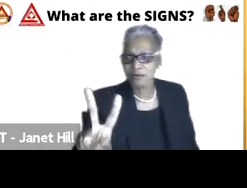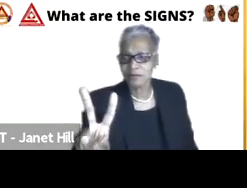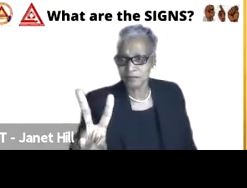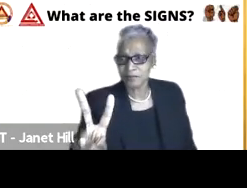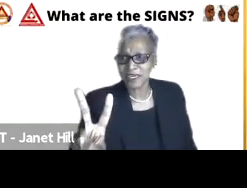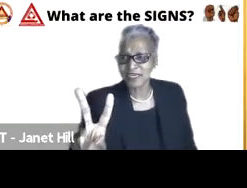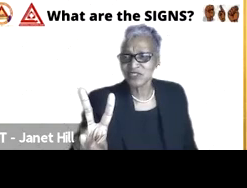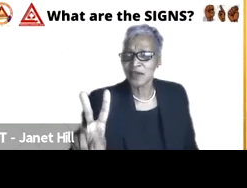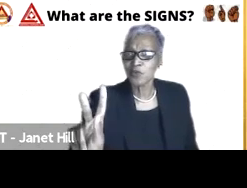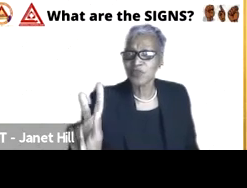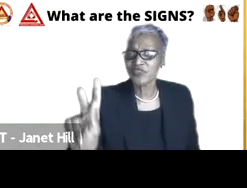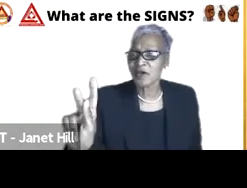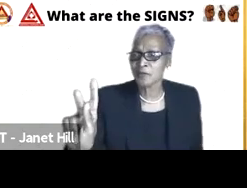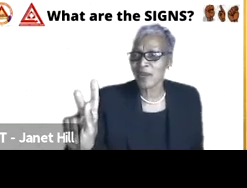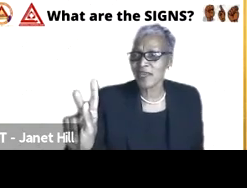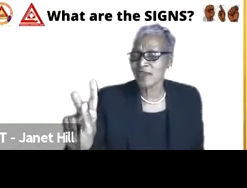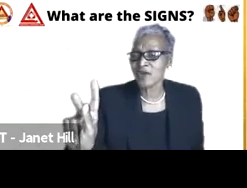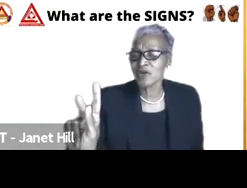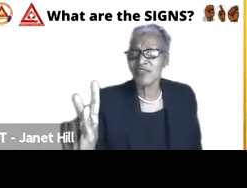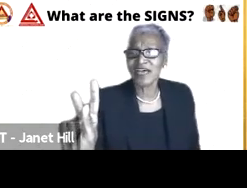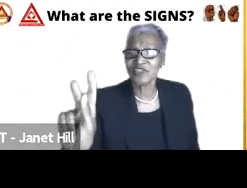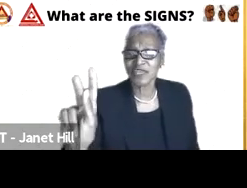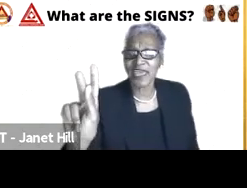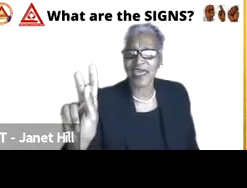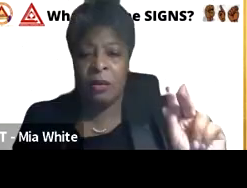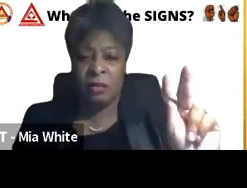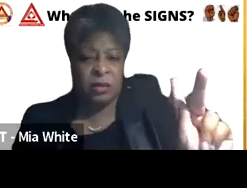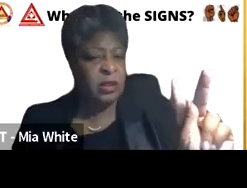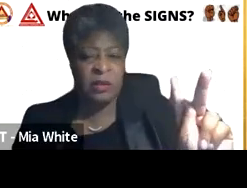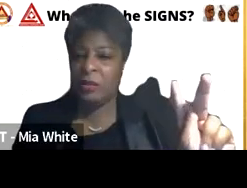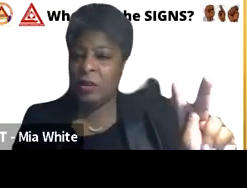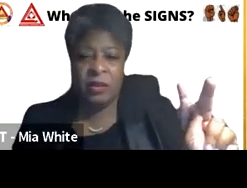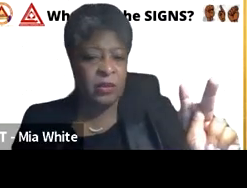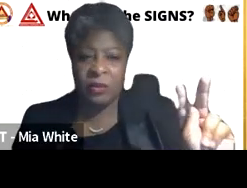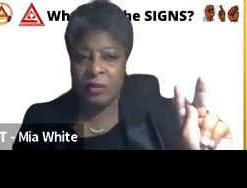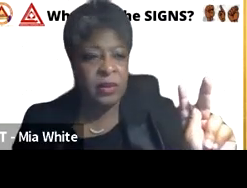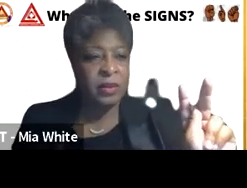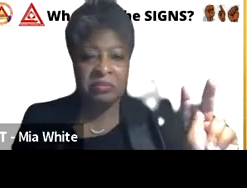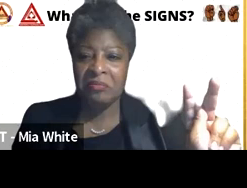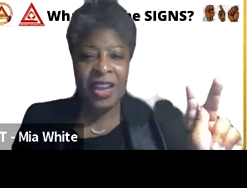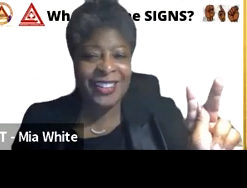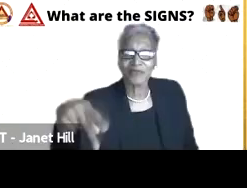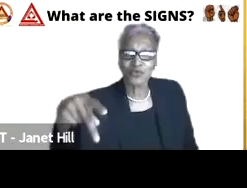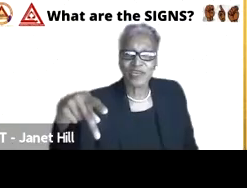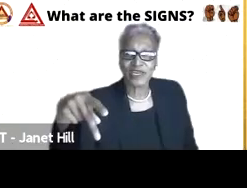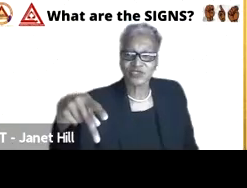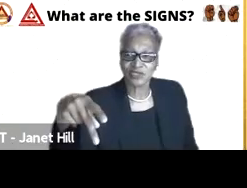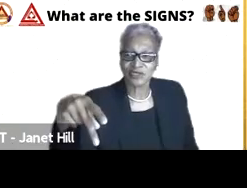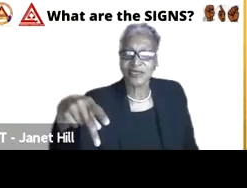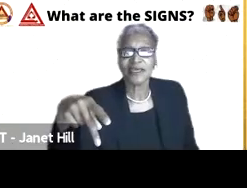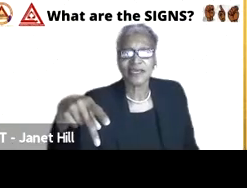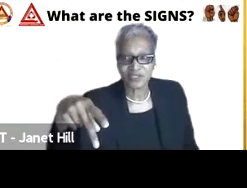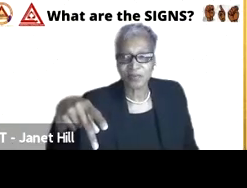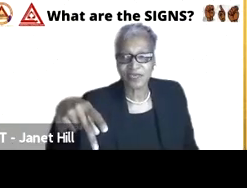out. Peace with the thumb right here. That's the K. Oh, no. When you drop the